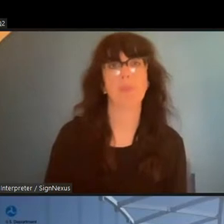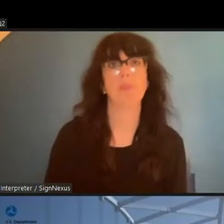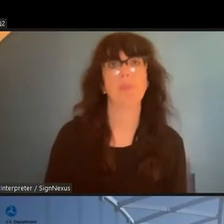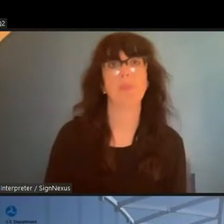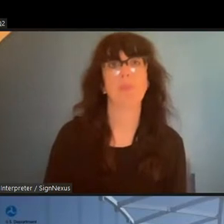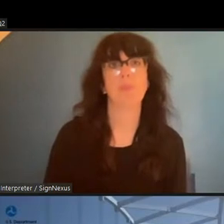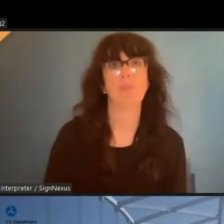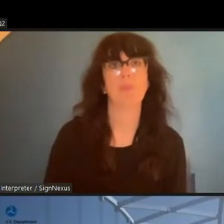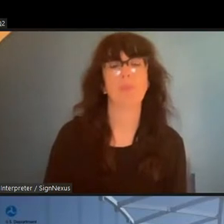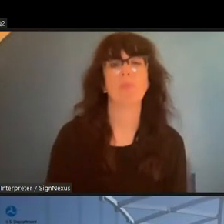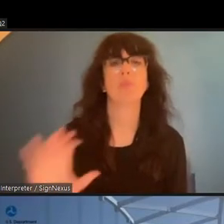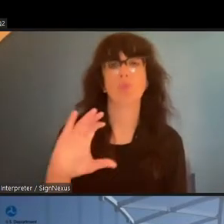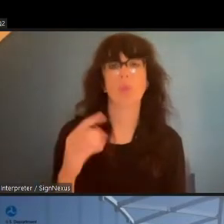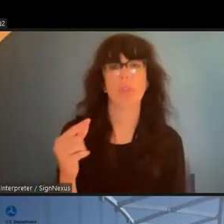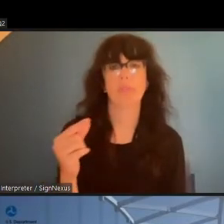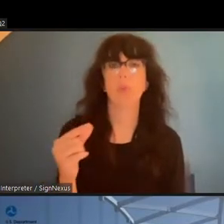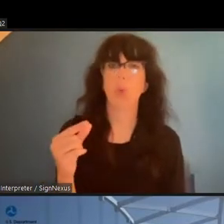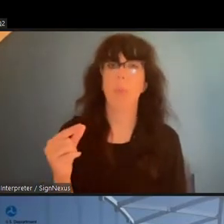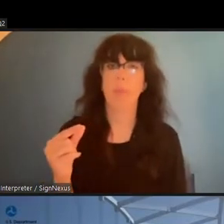christopher gomez